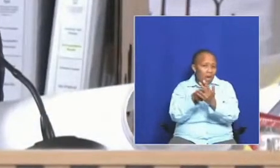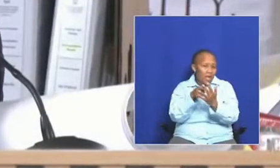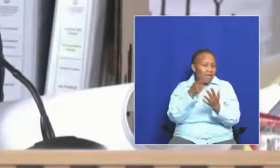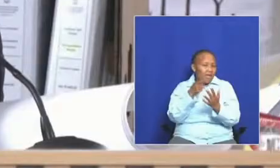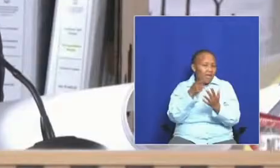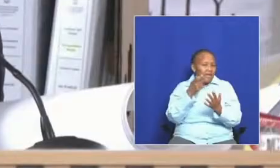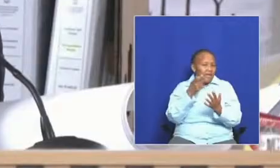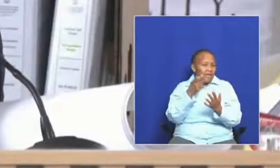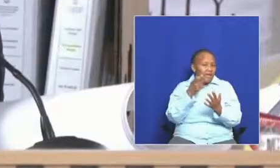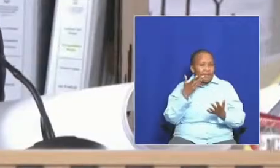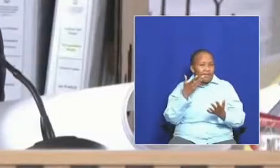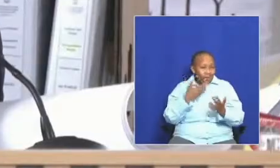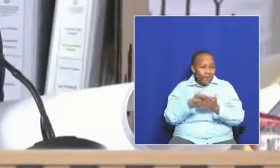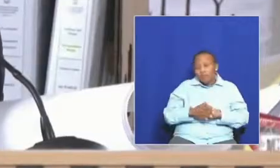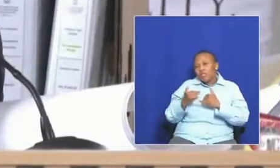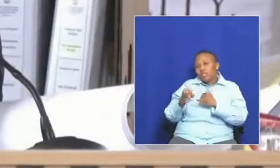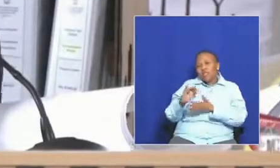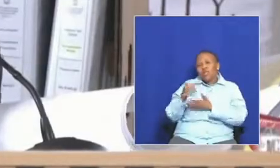you in